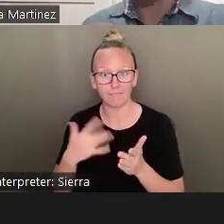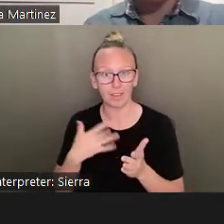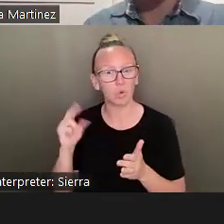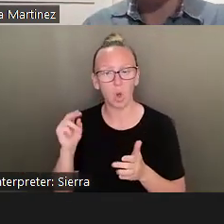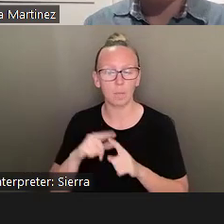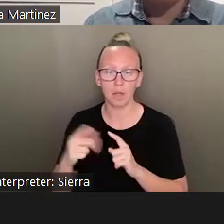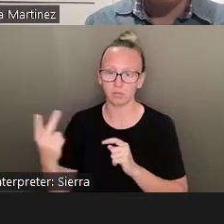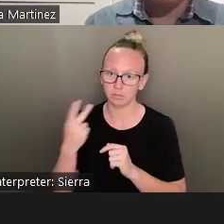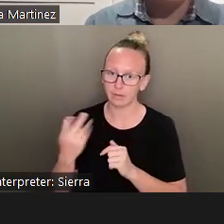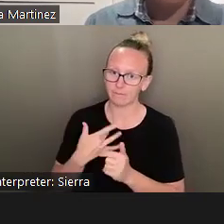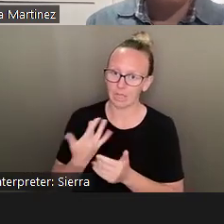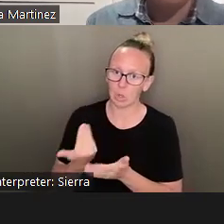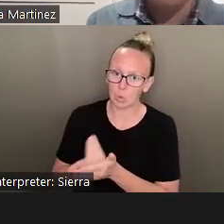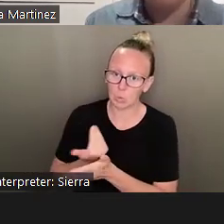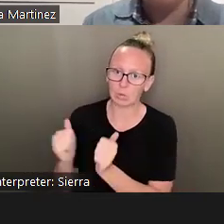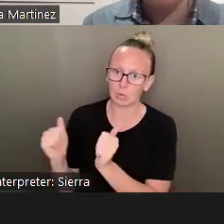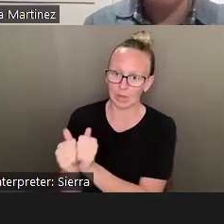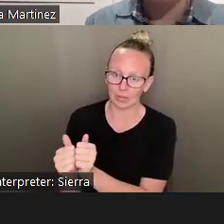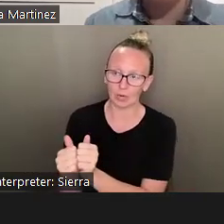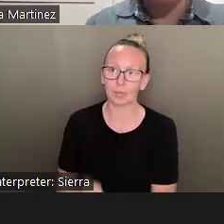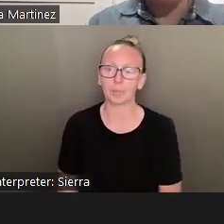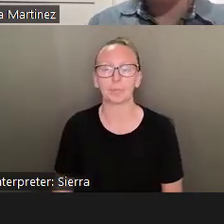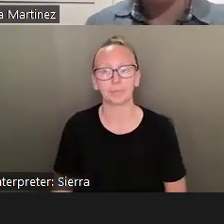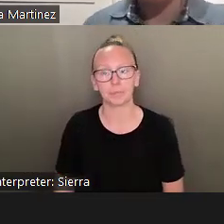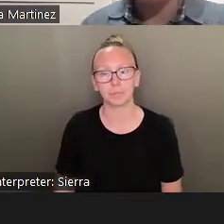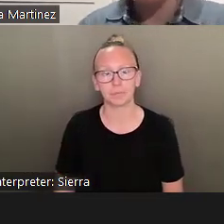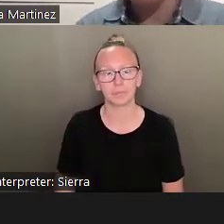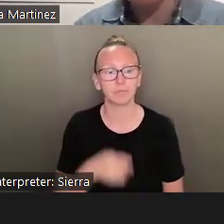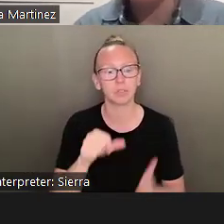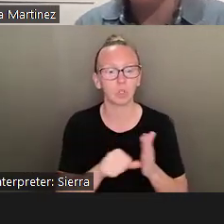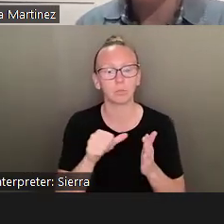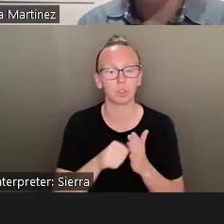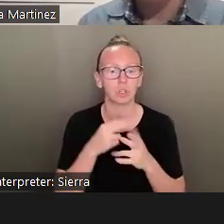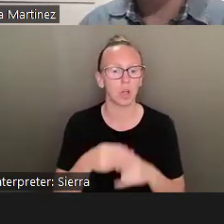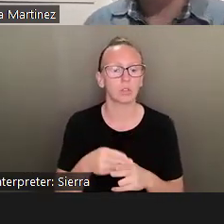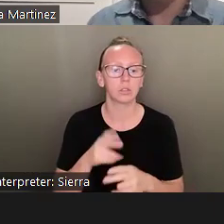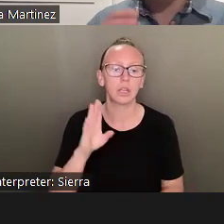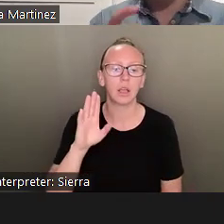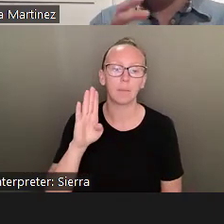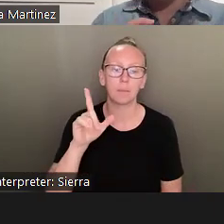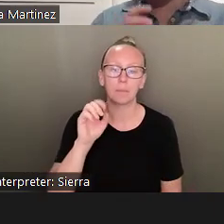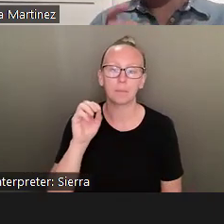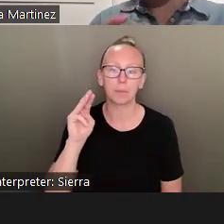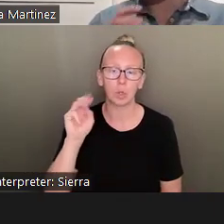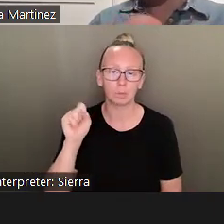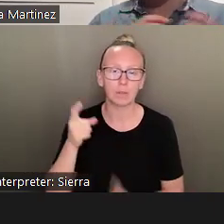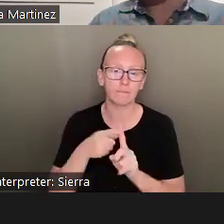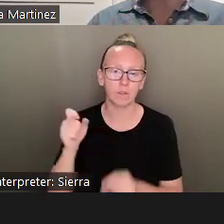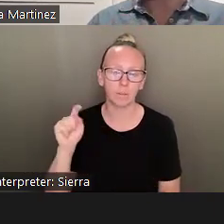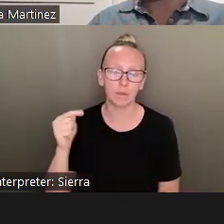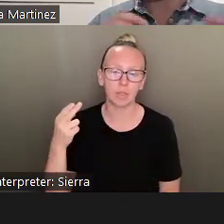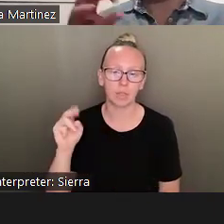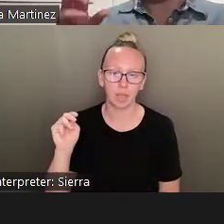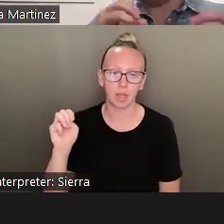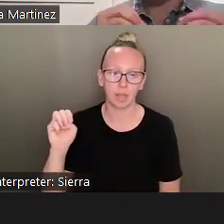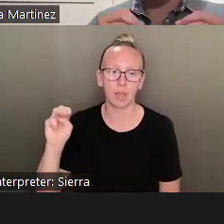new together. And so this is a sculpture called It Blooms from the Marrow, and it's 2 pieces of wood from Lake